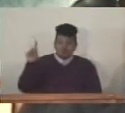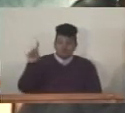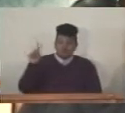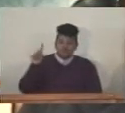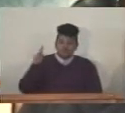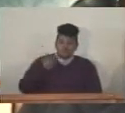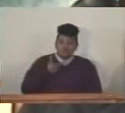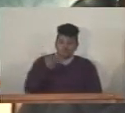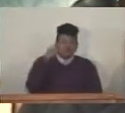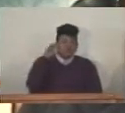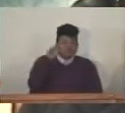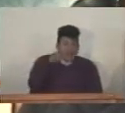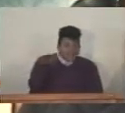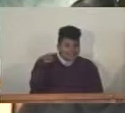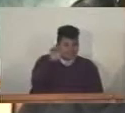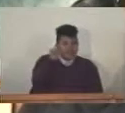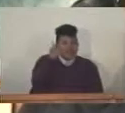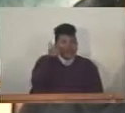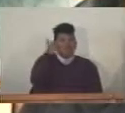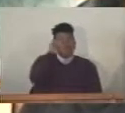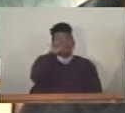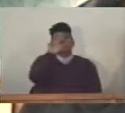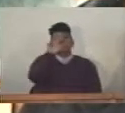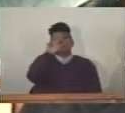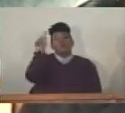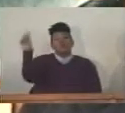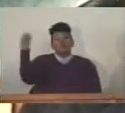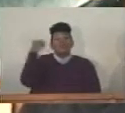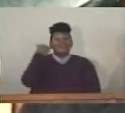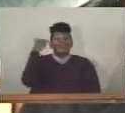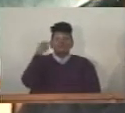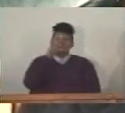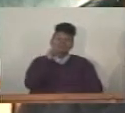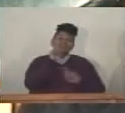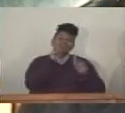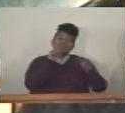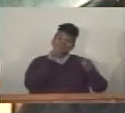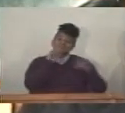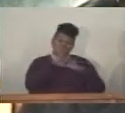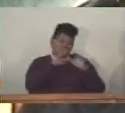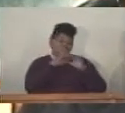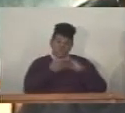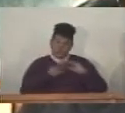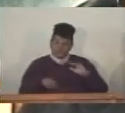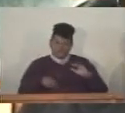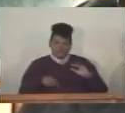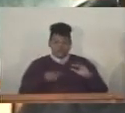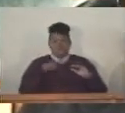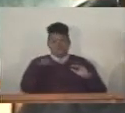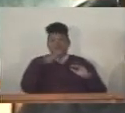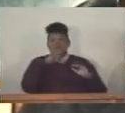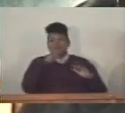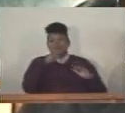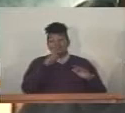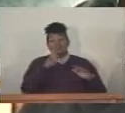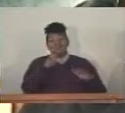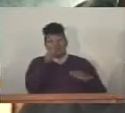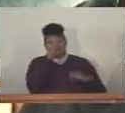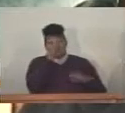in Jamaica, that we also prevent additional guns and ammunition from entering our ports, police and